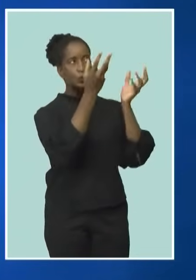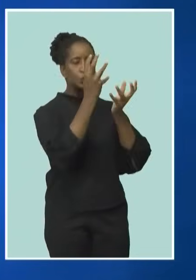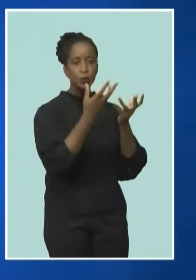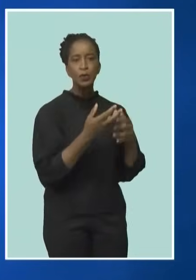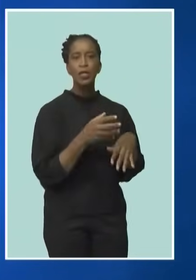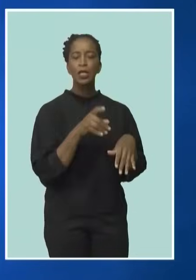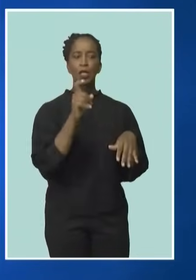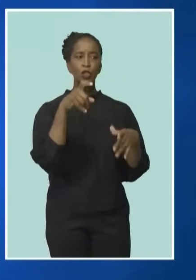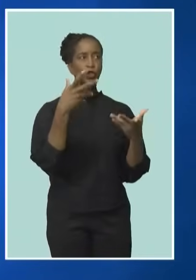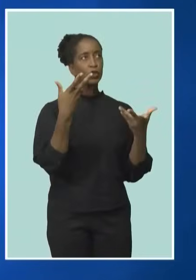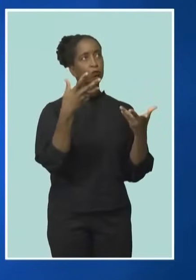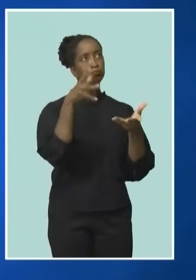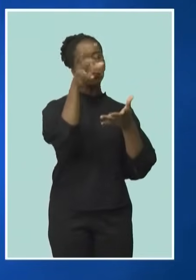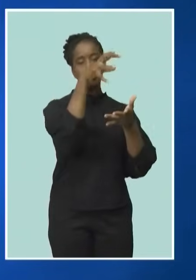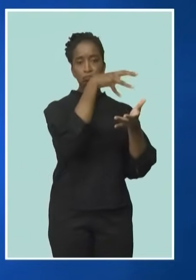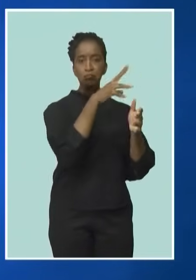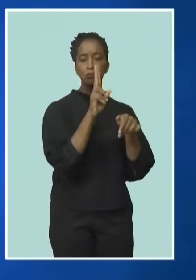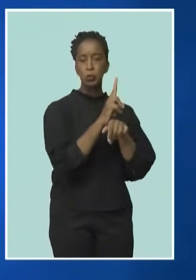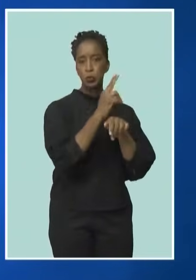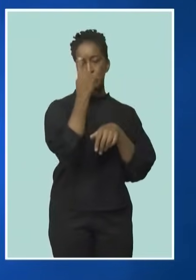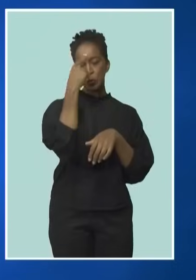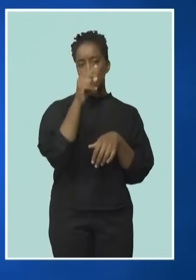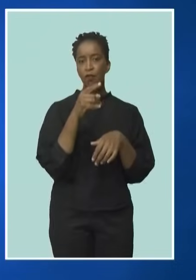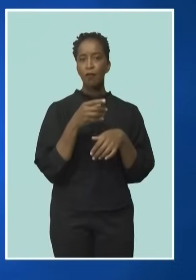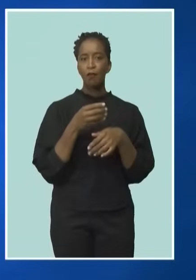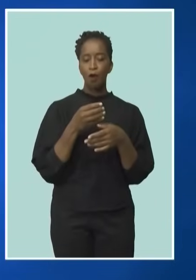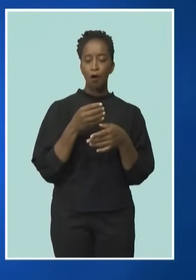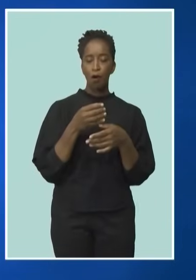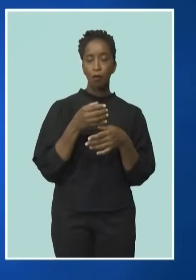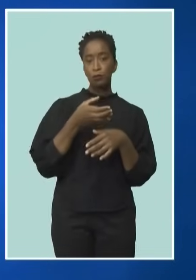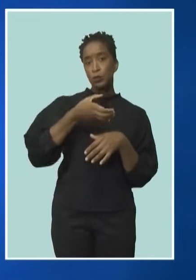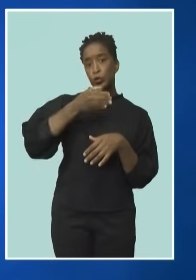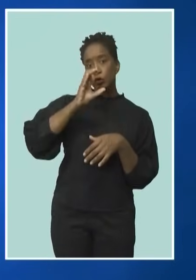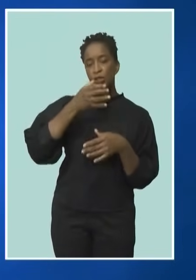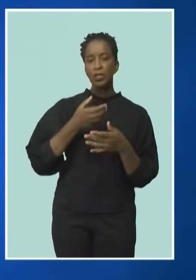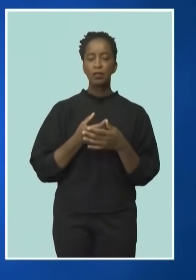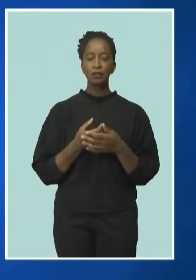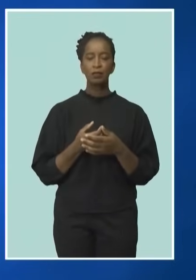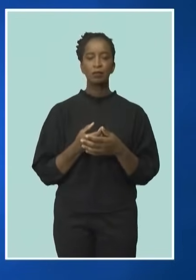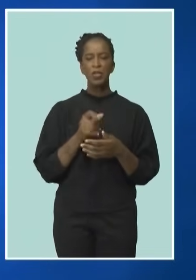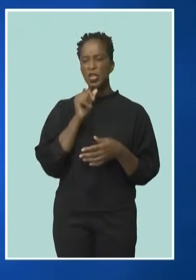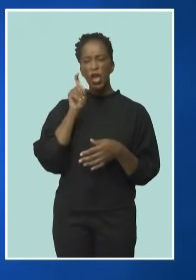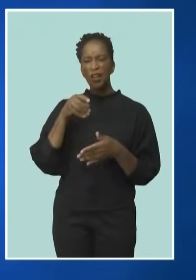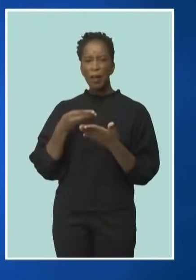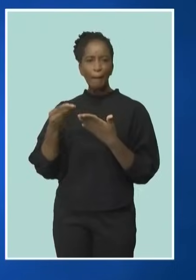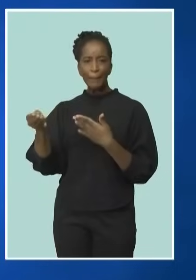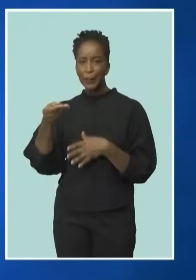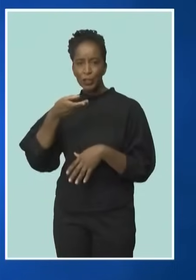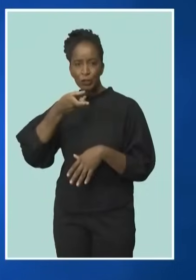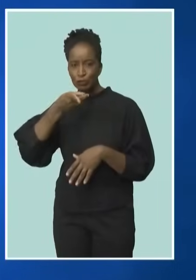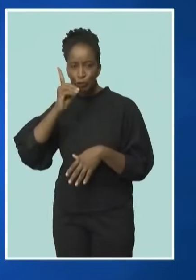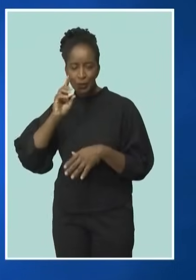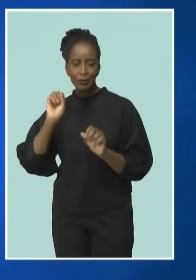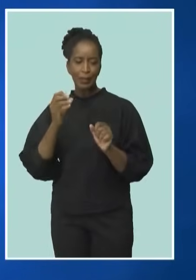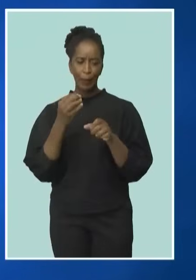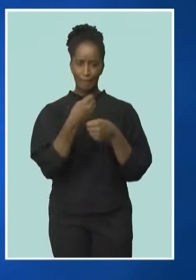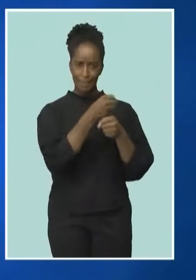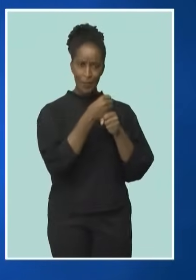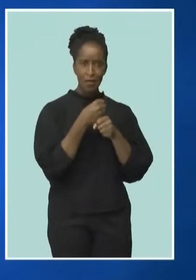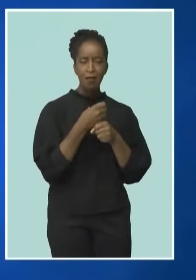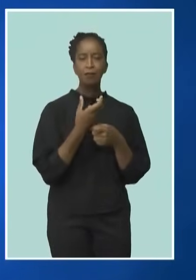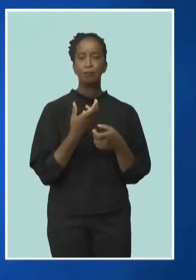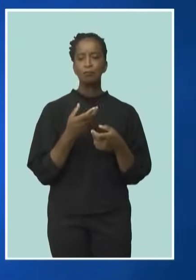box juice, or you have those options. So we just wanted to let people know that a healthy lifestyle is not out of